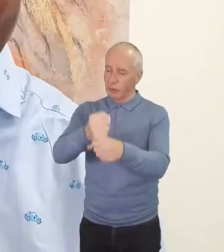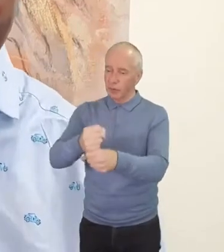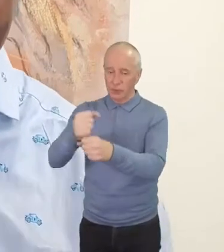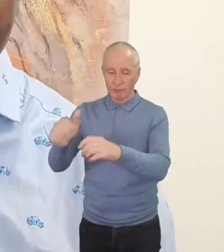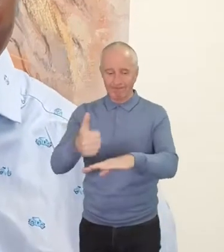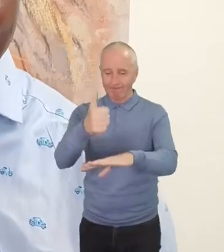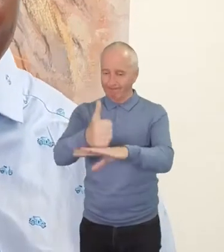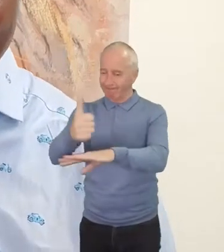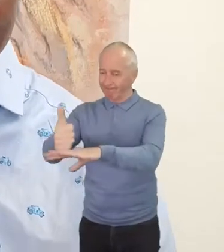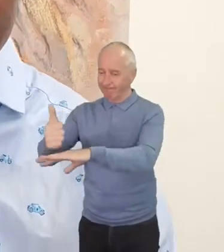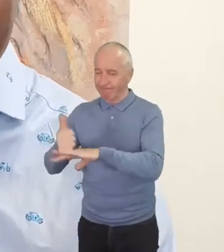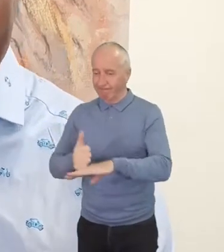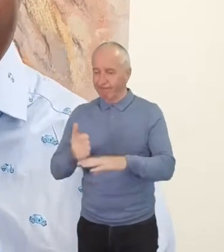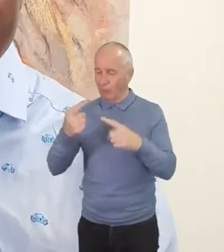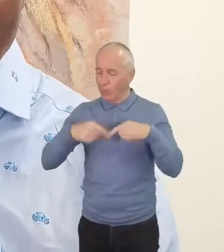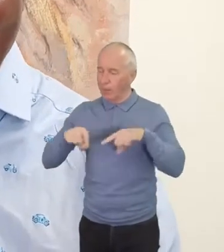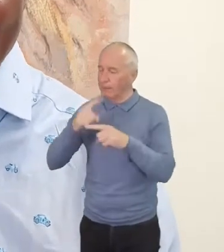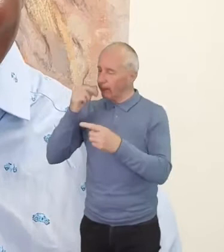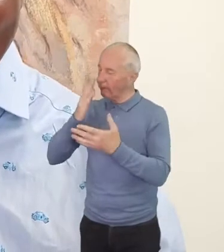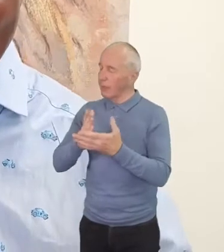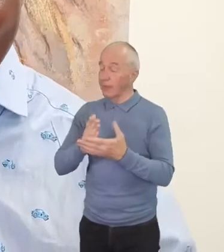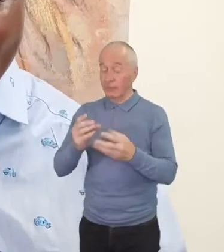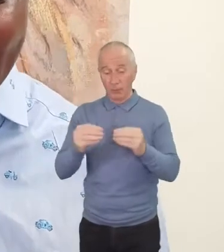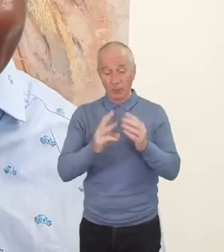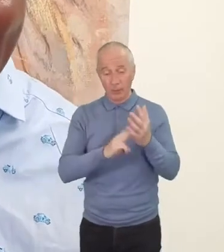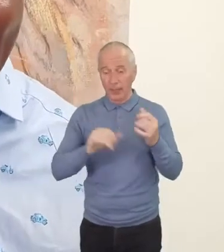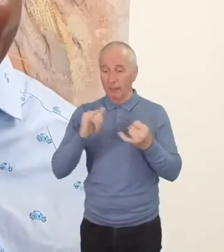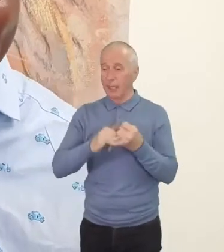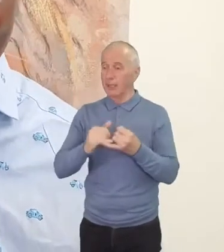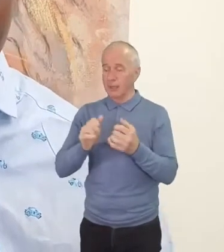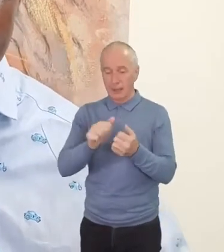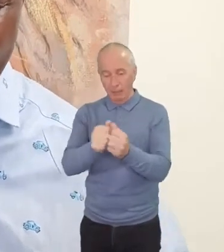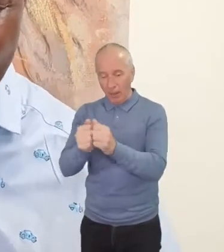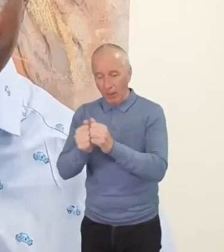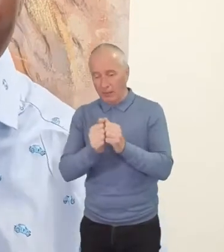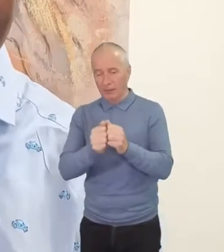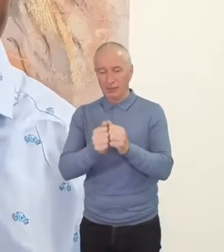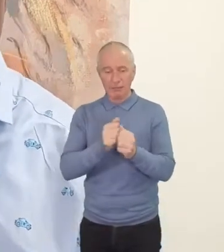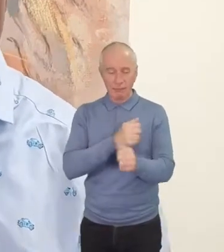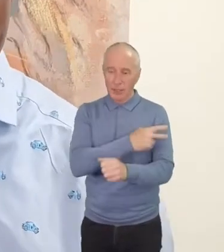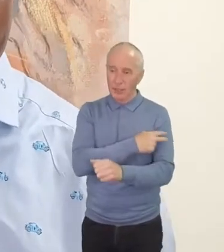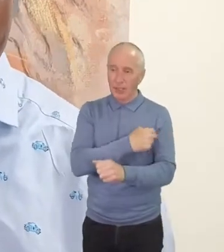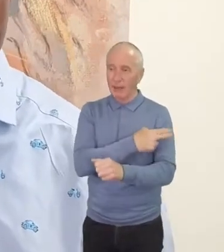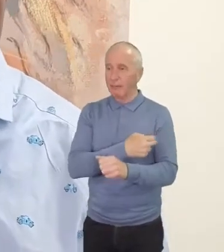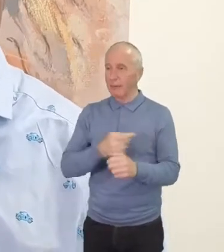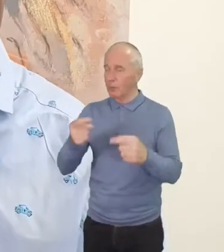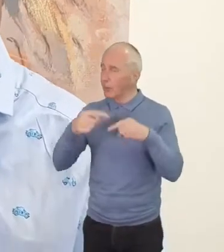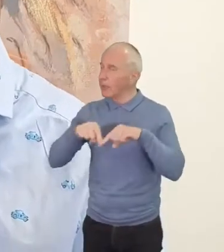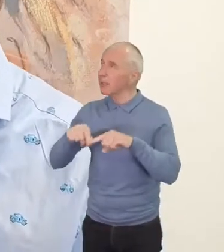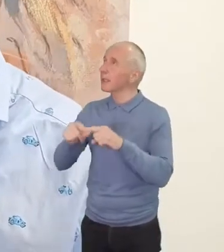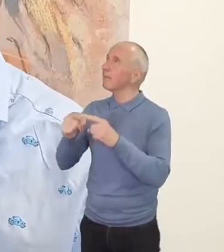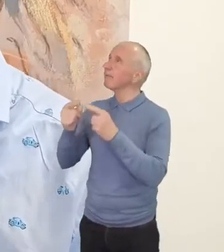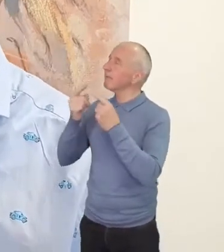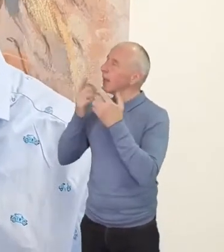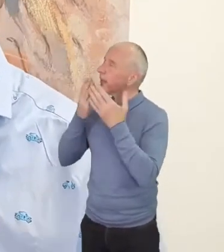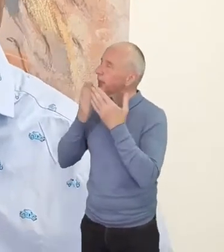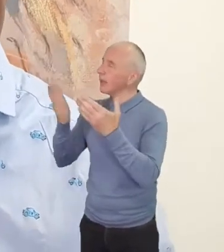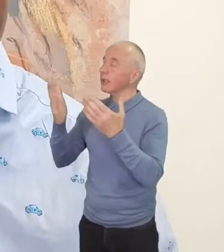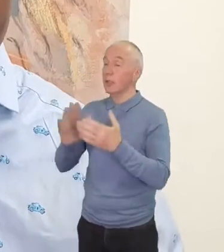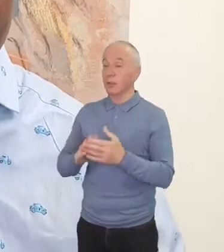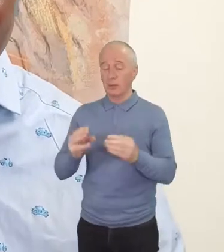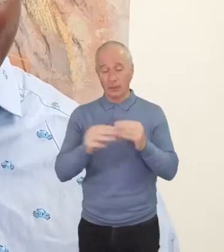say thank you. For BMS partners and personnel, we say thank you. For BMS